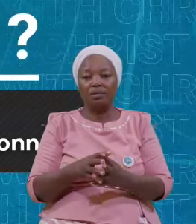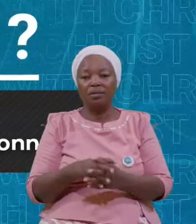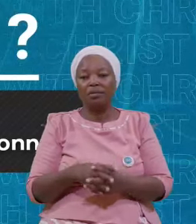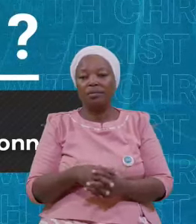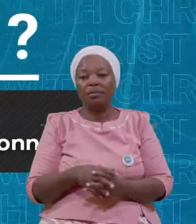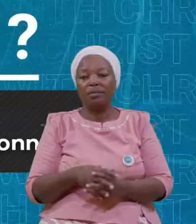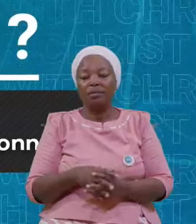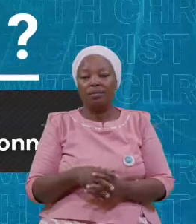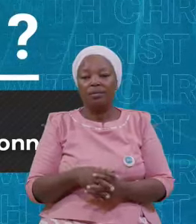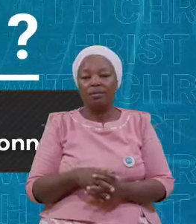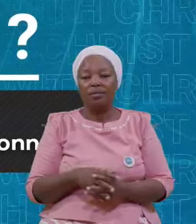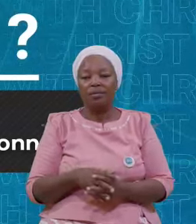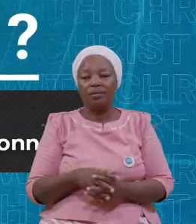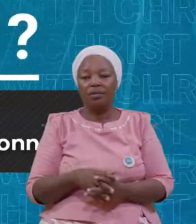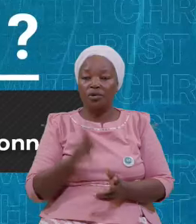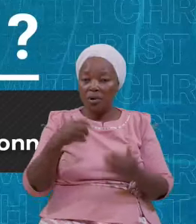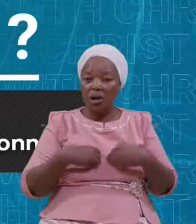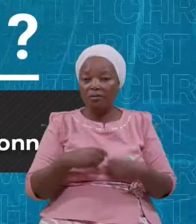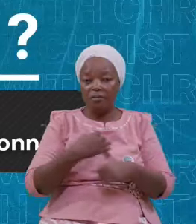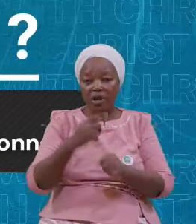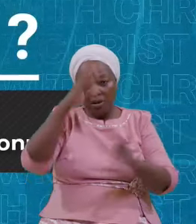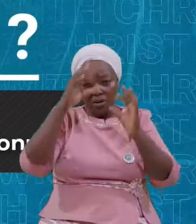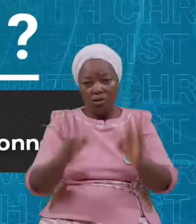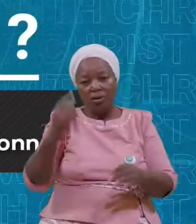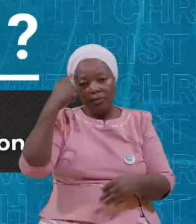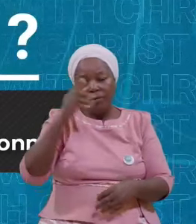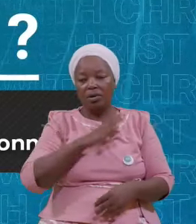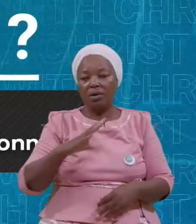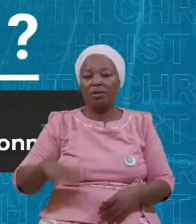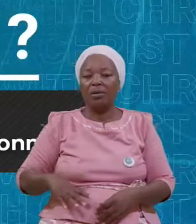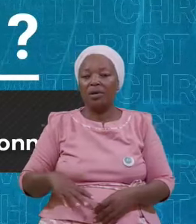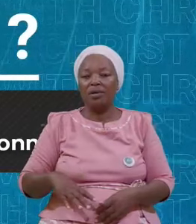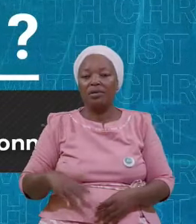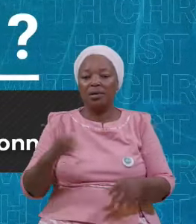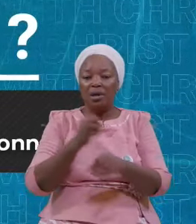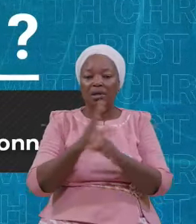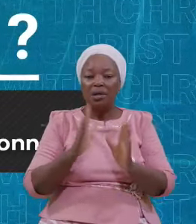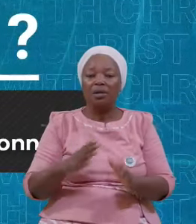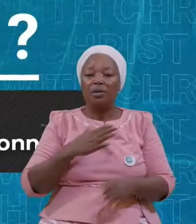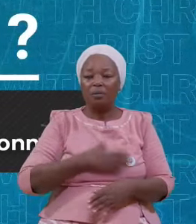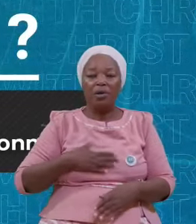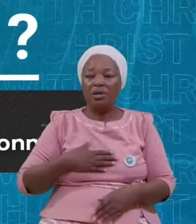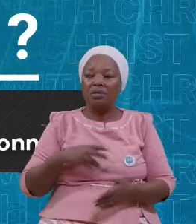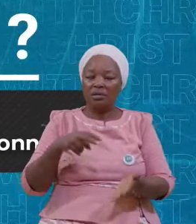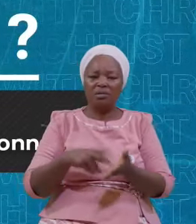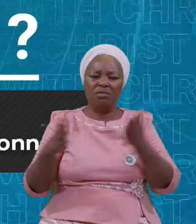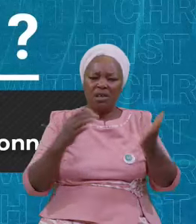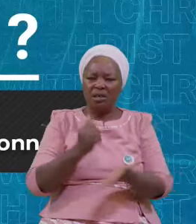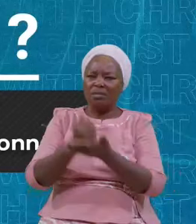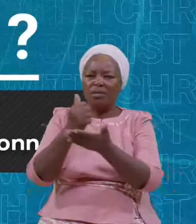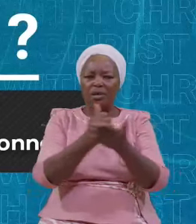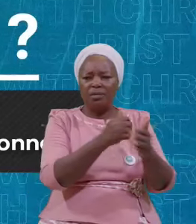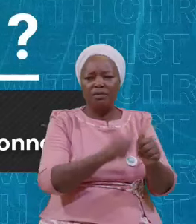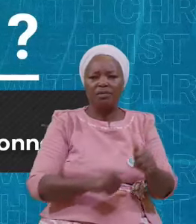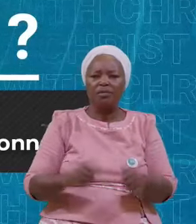You have made decision for Christ. Counselors, please spread yourself to the right,